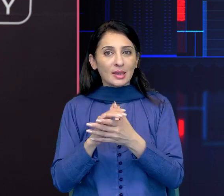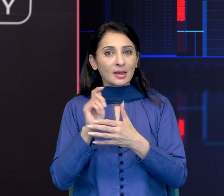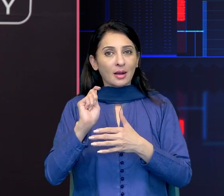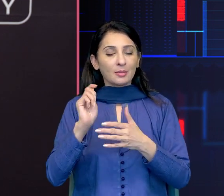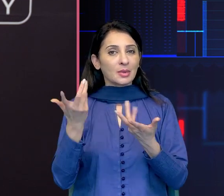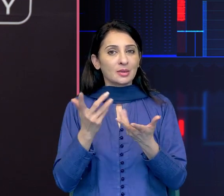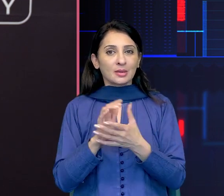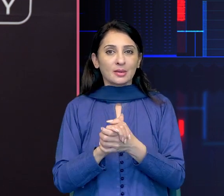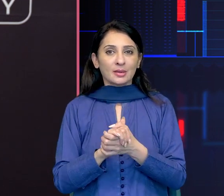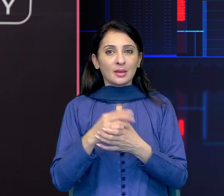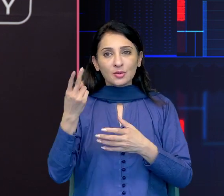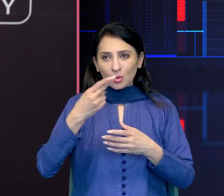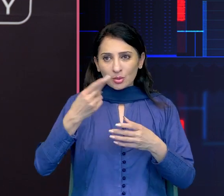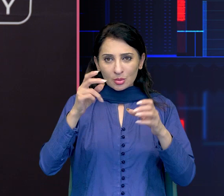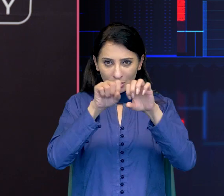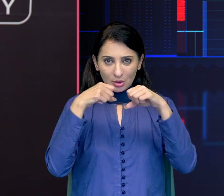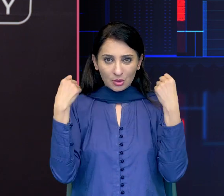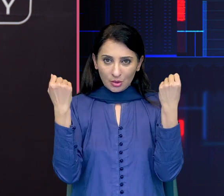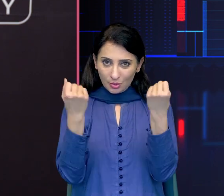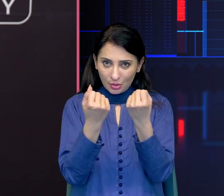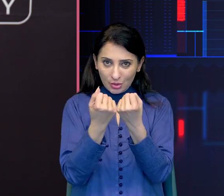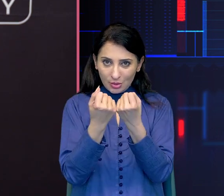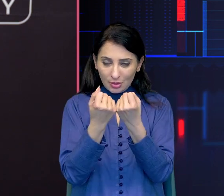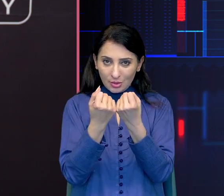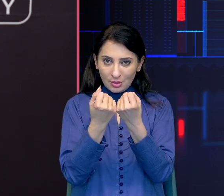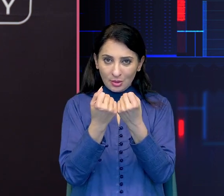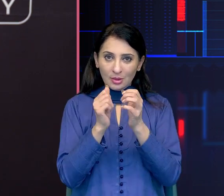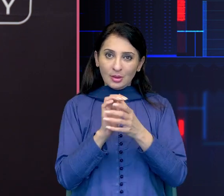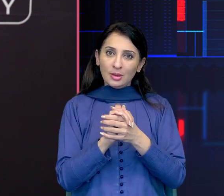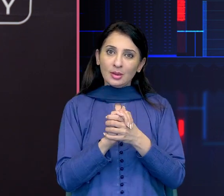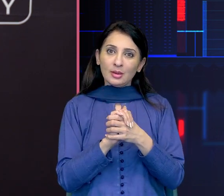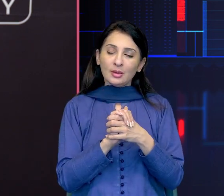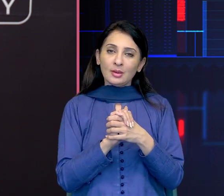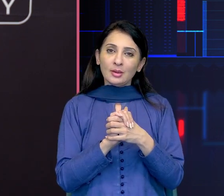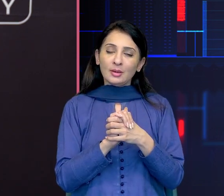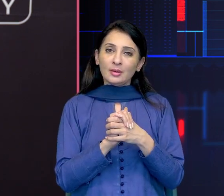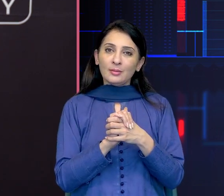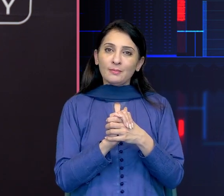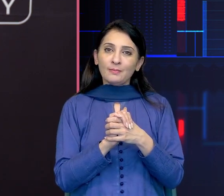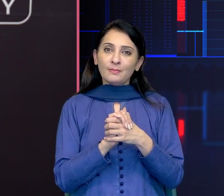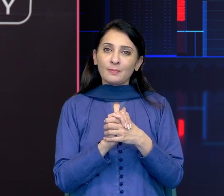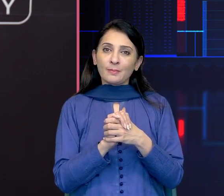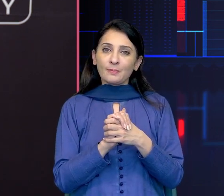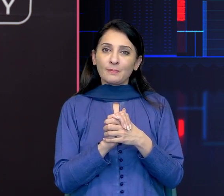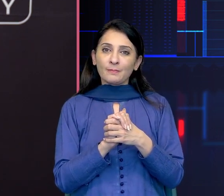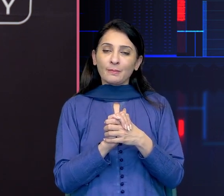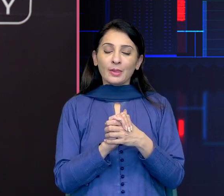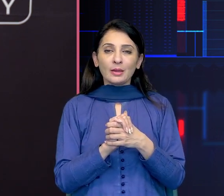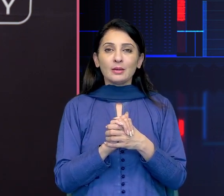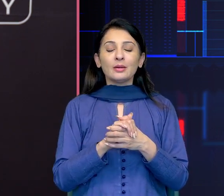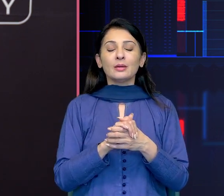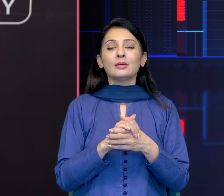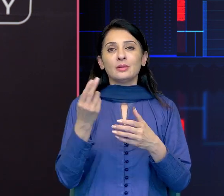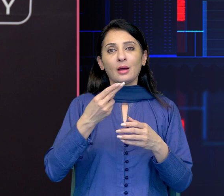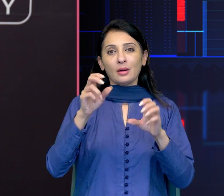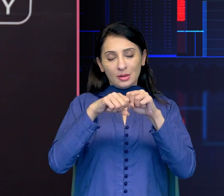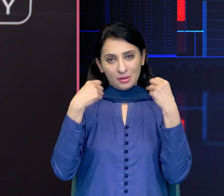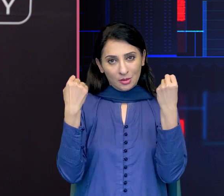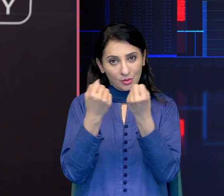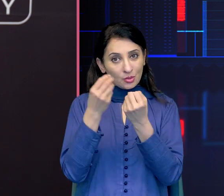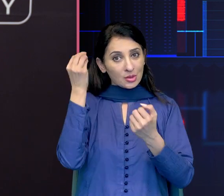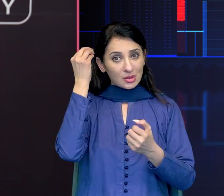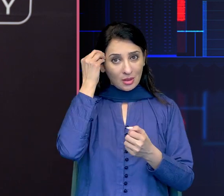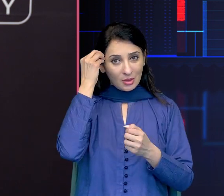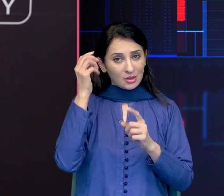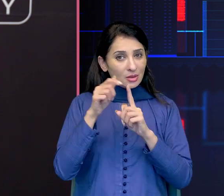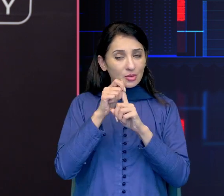how institutions, and in this case art institutions, if they